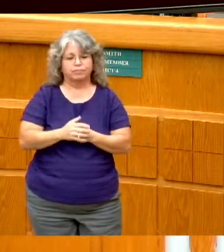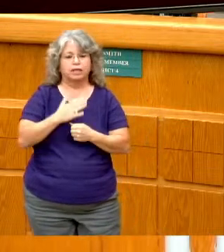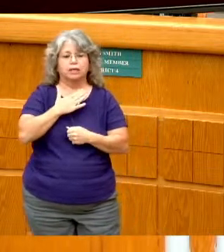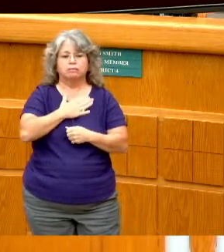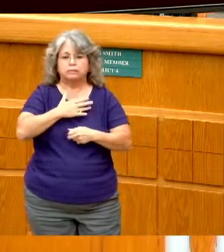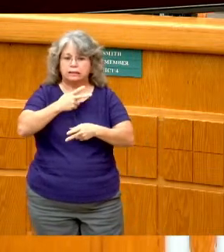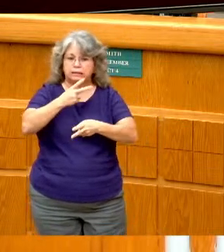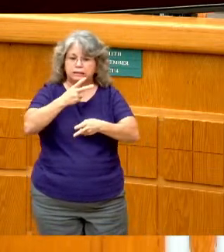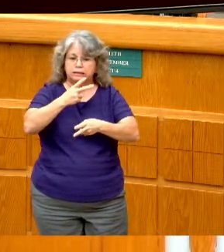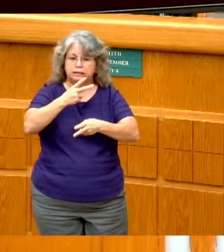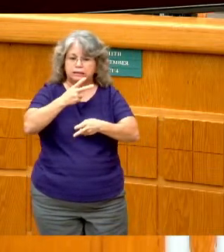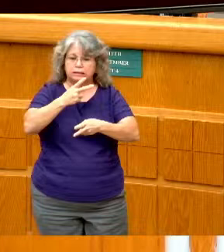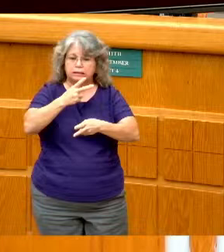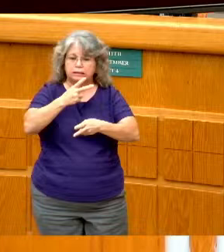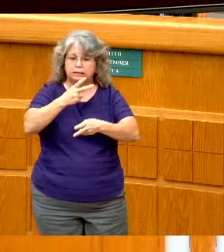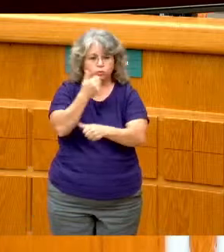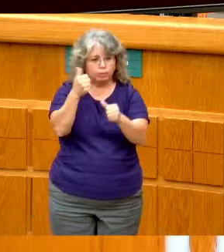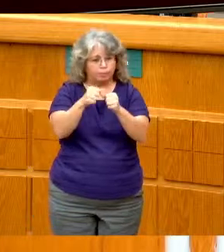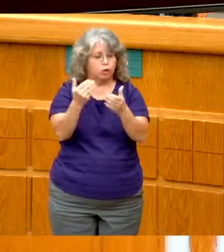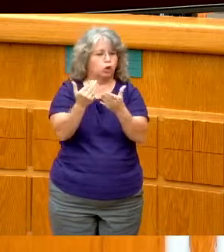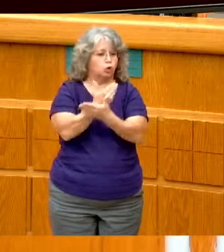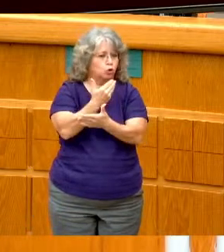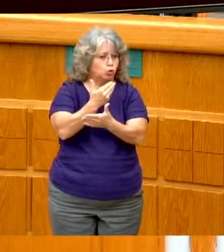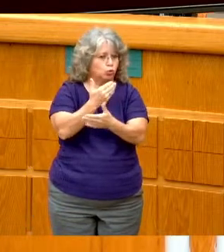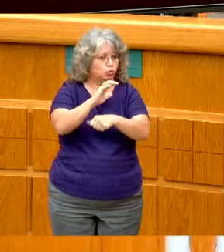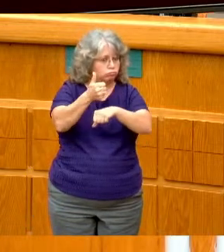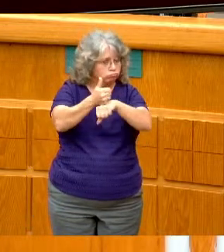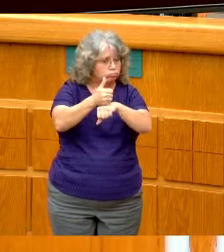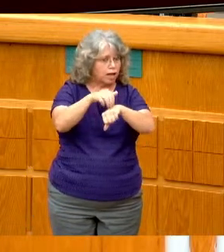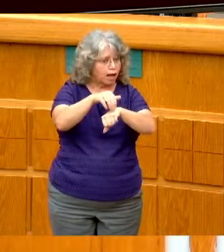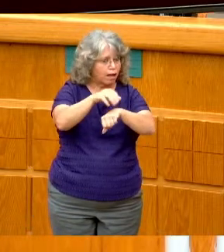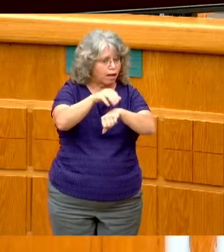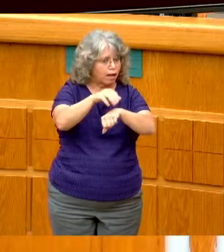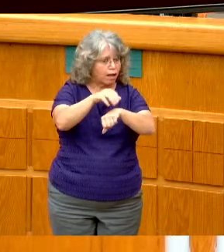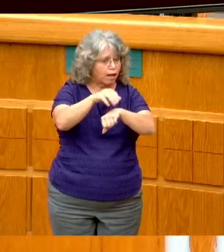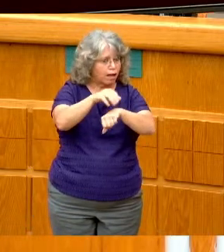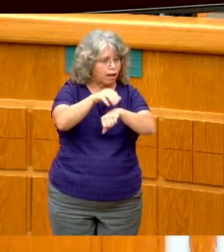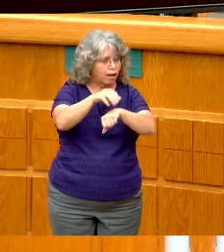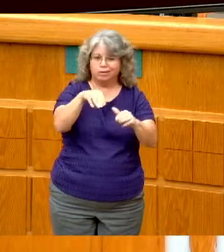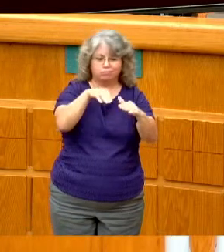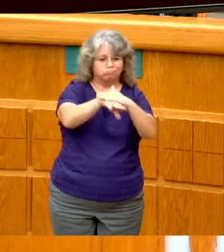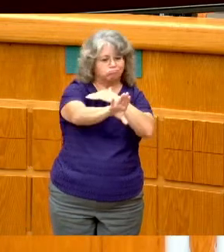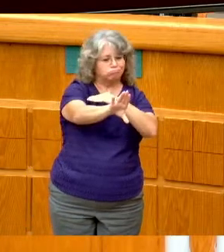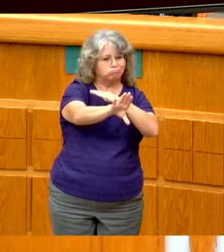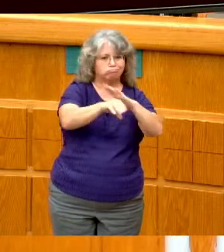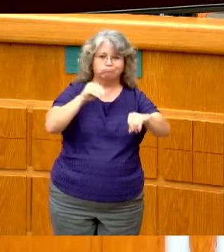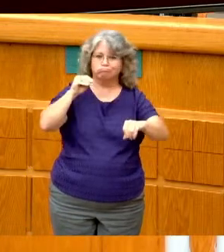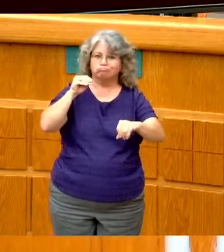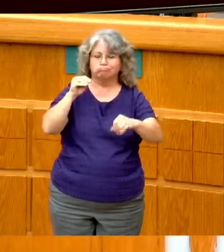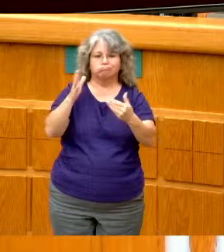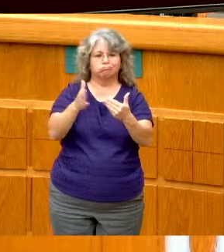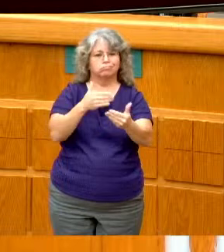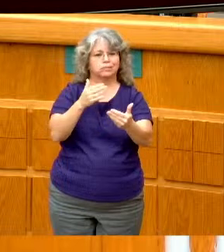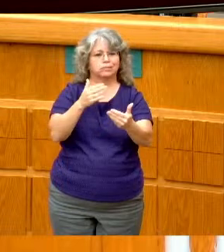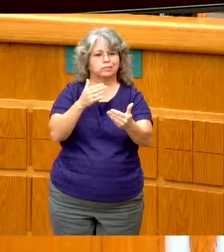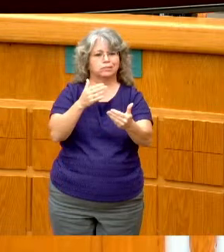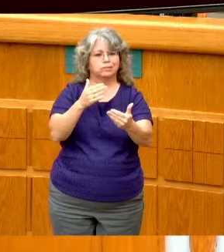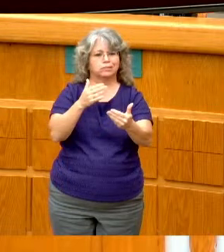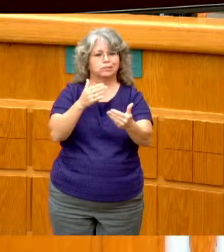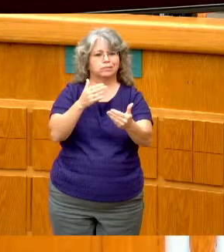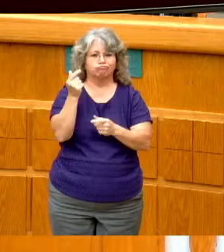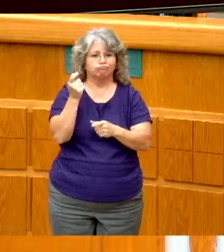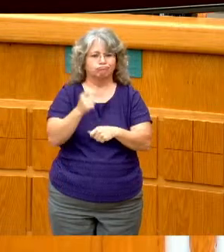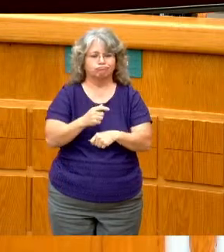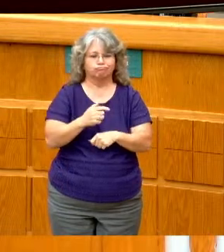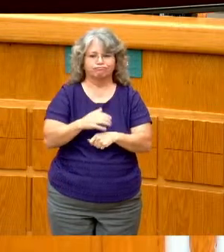at the mall, which are mall hours. You can literally go in and out in record time. So